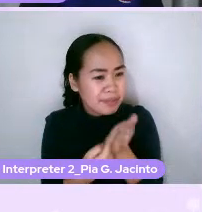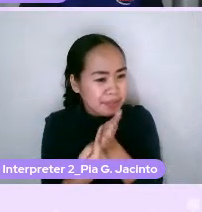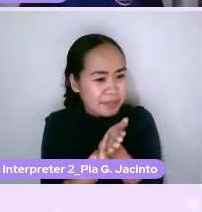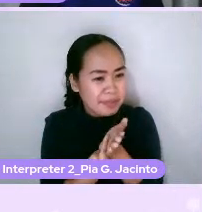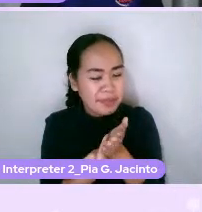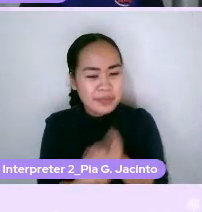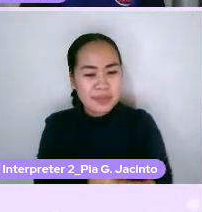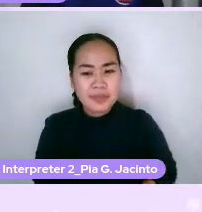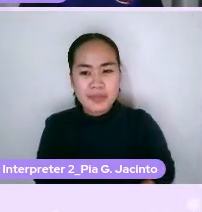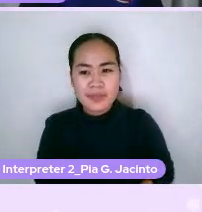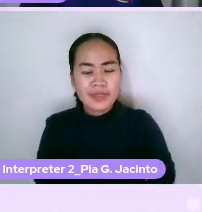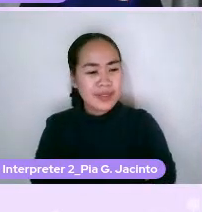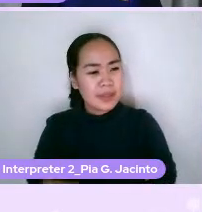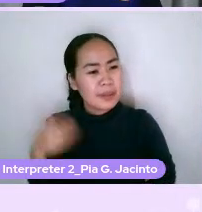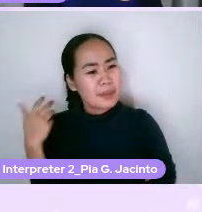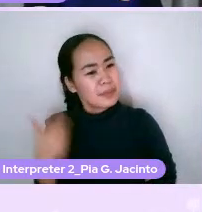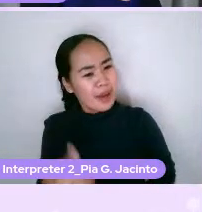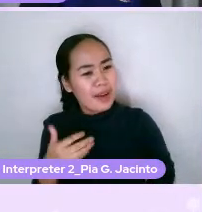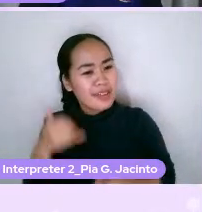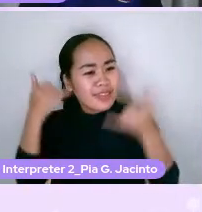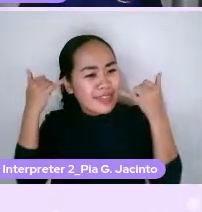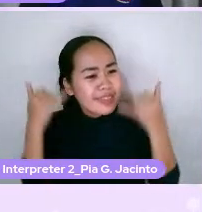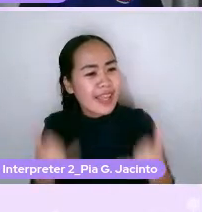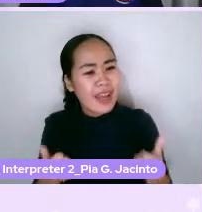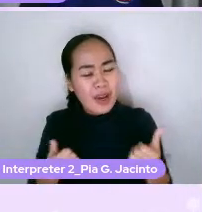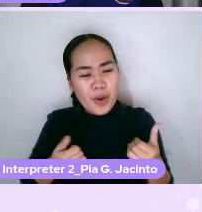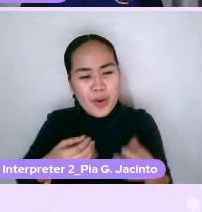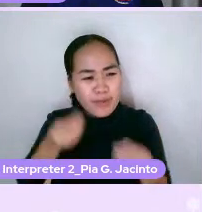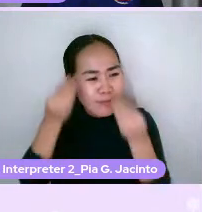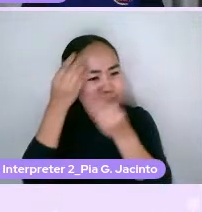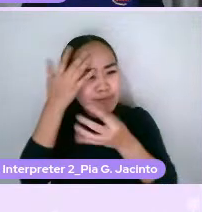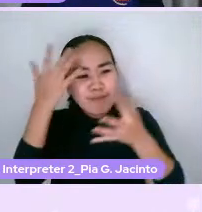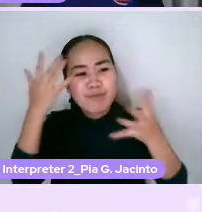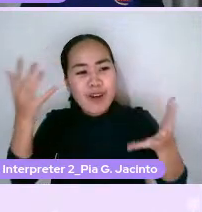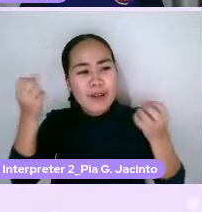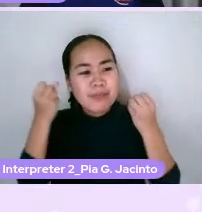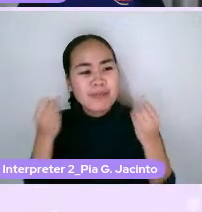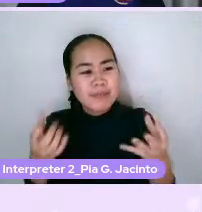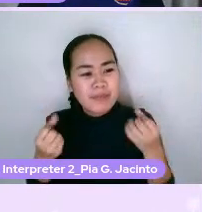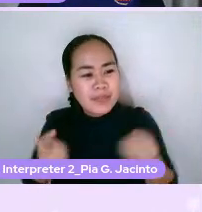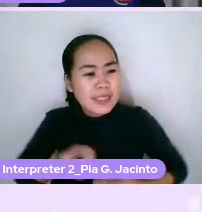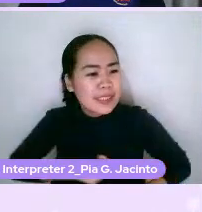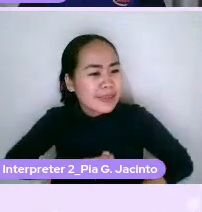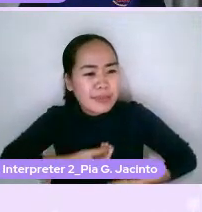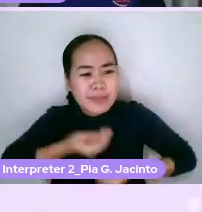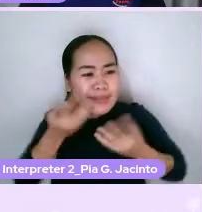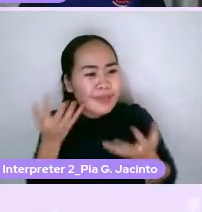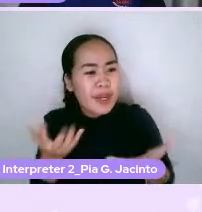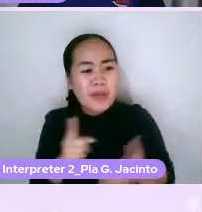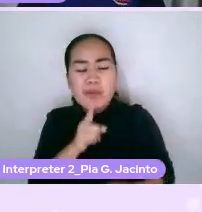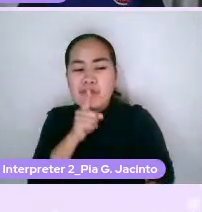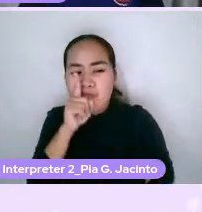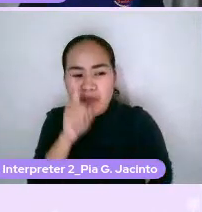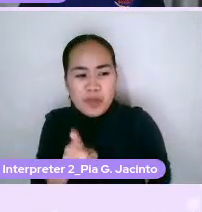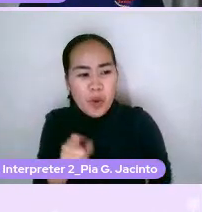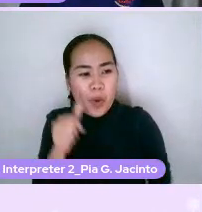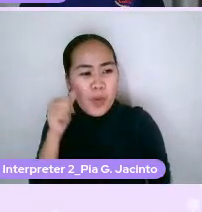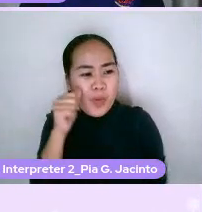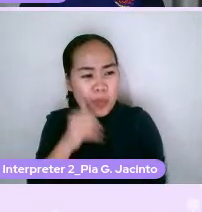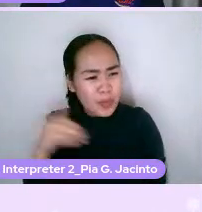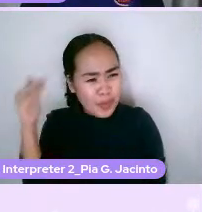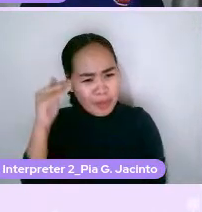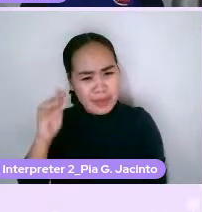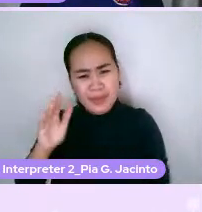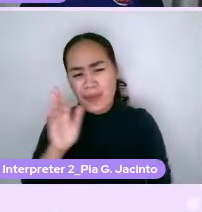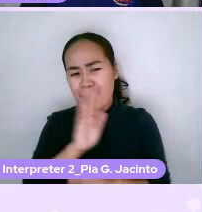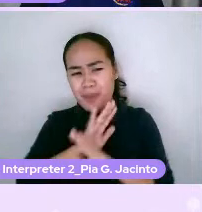a very fruitful discussion today at sana po ay na-inspire kayo, lalo't higit ang ating mga kababaihan na huwag matakot